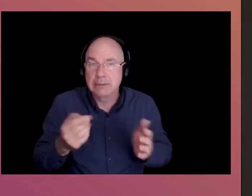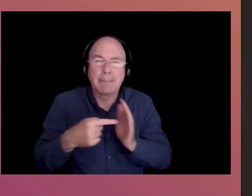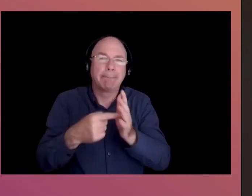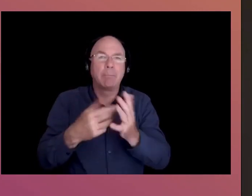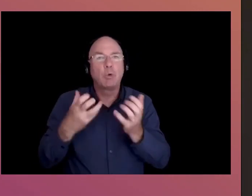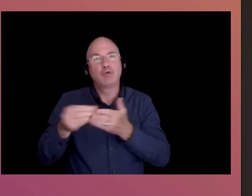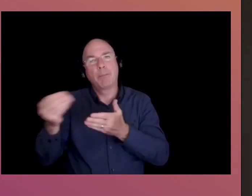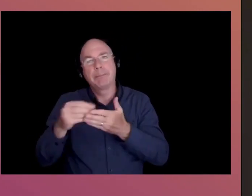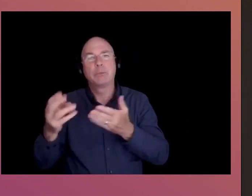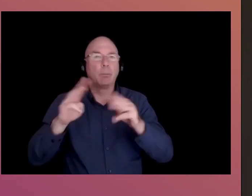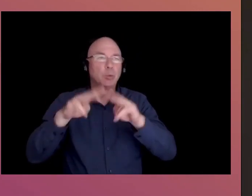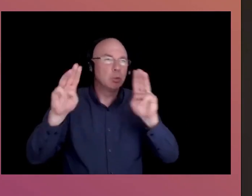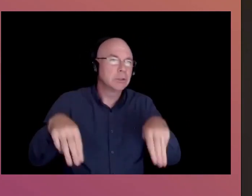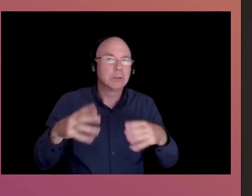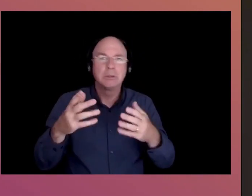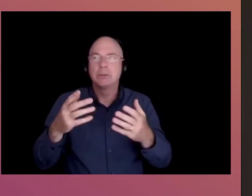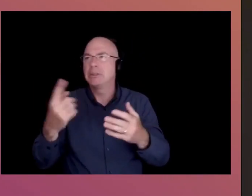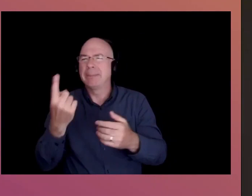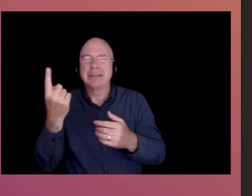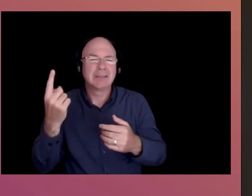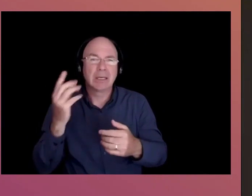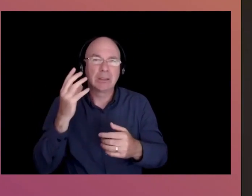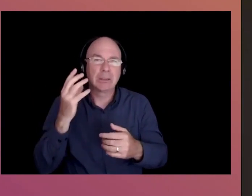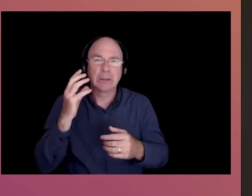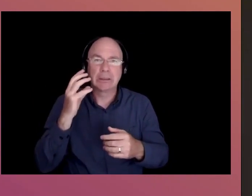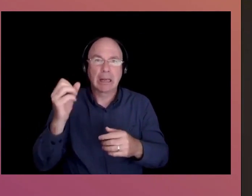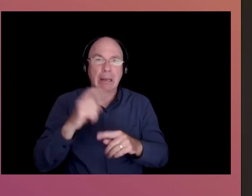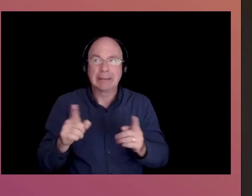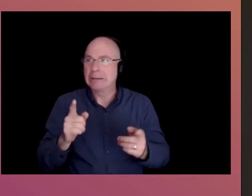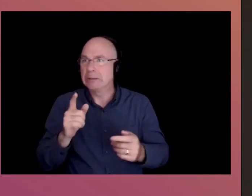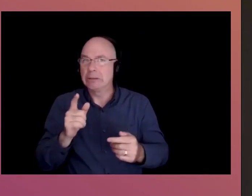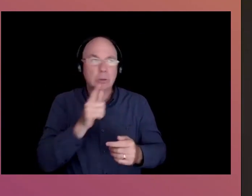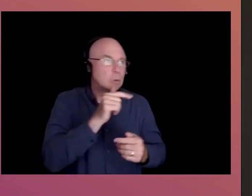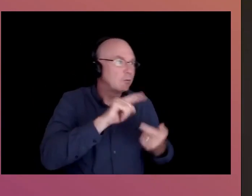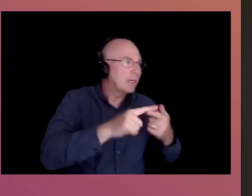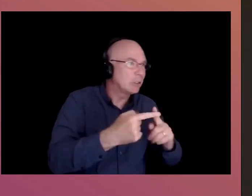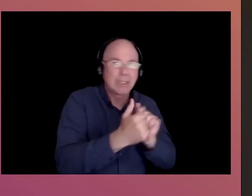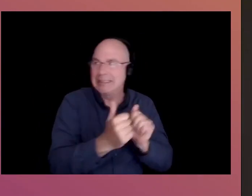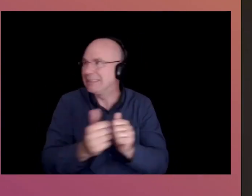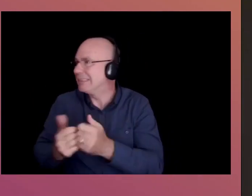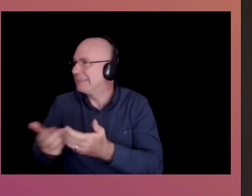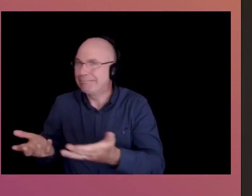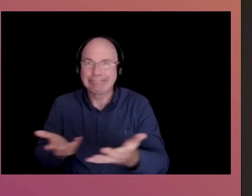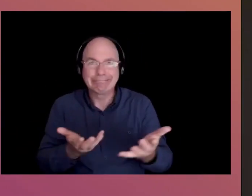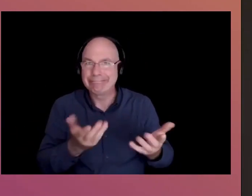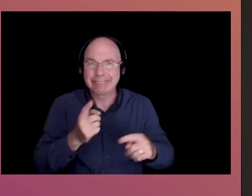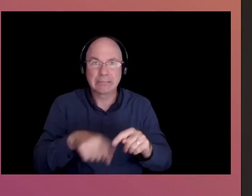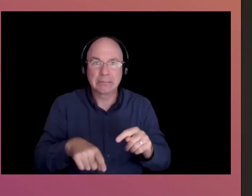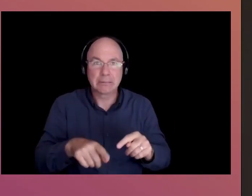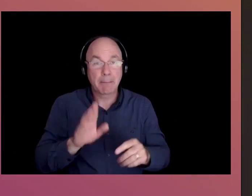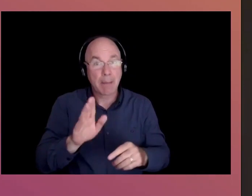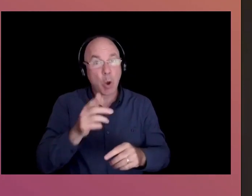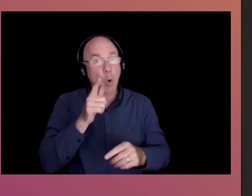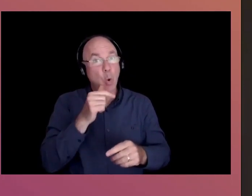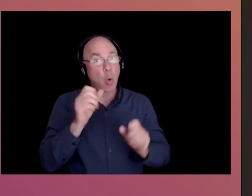to museum a lot, but they some often cannot find their friends. But, you know, sighted people can